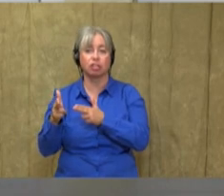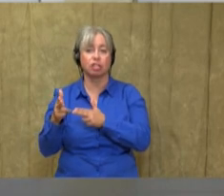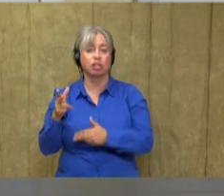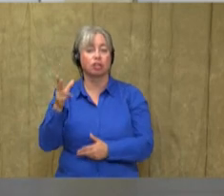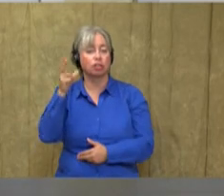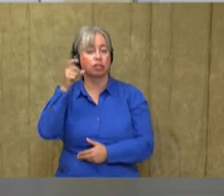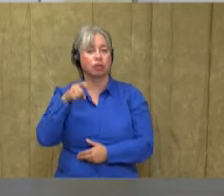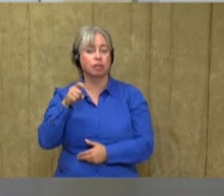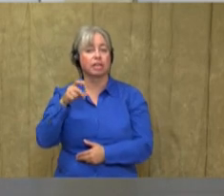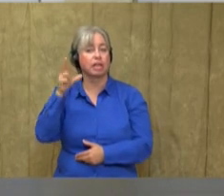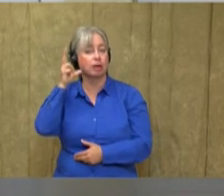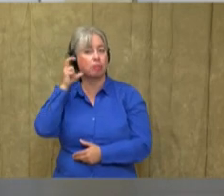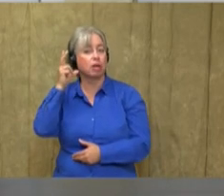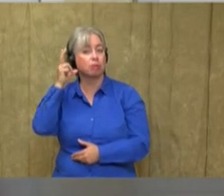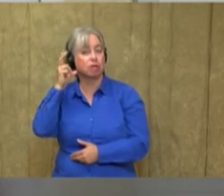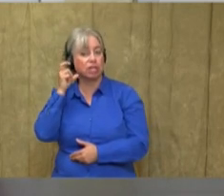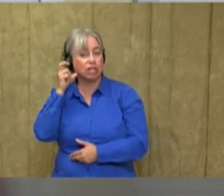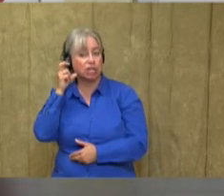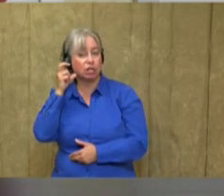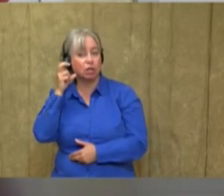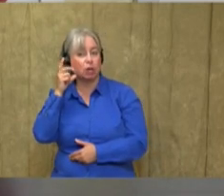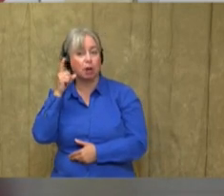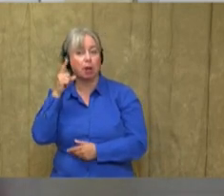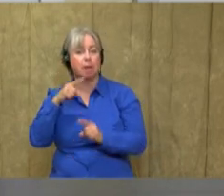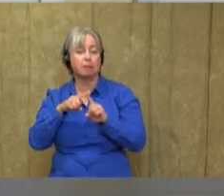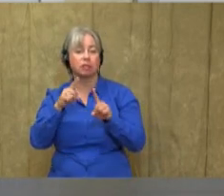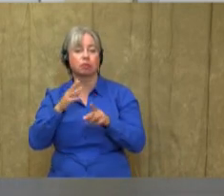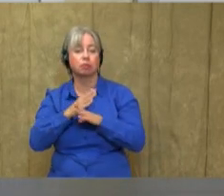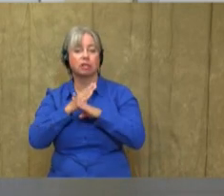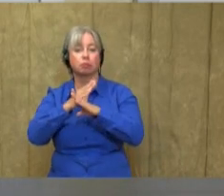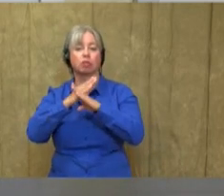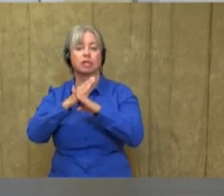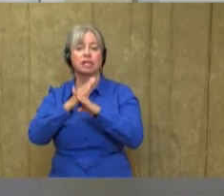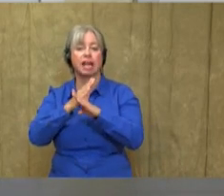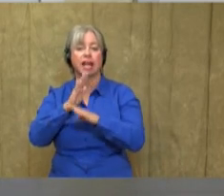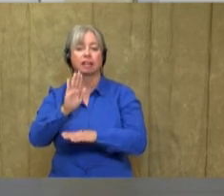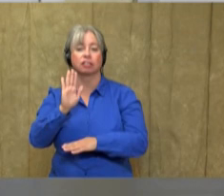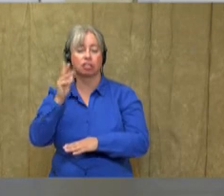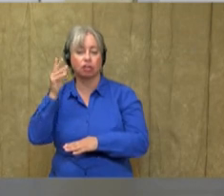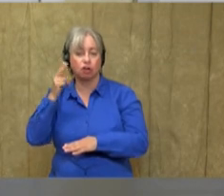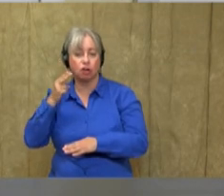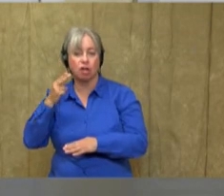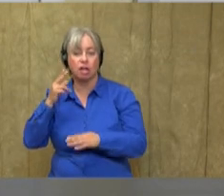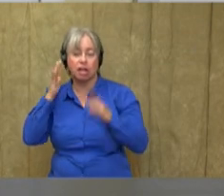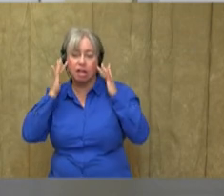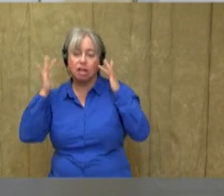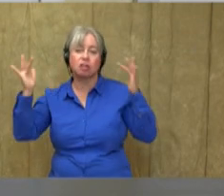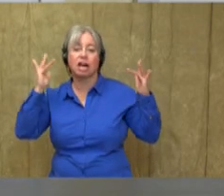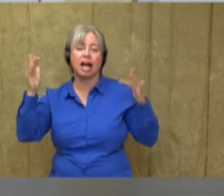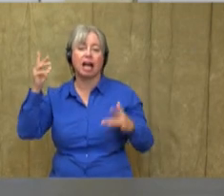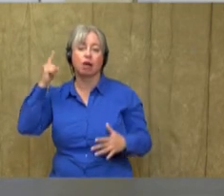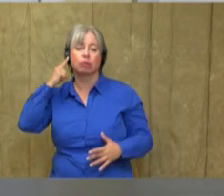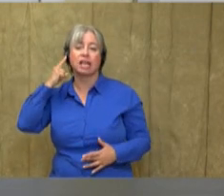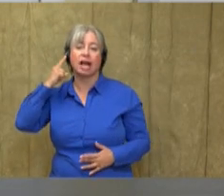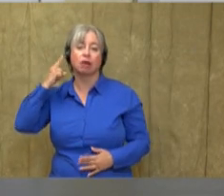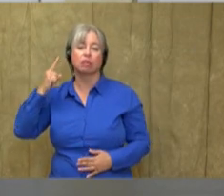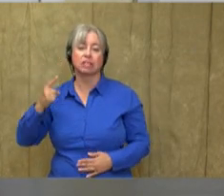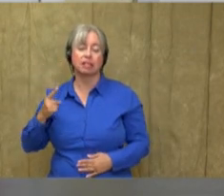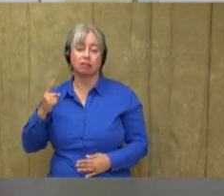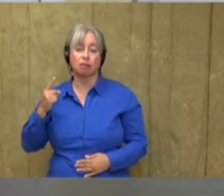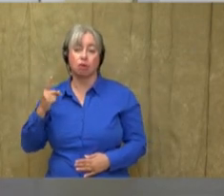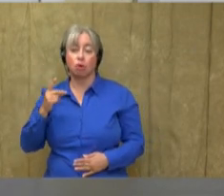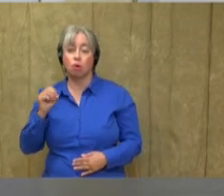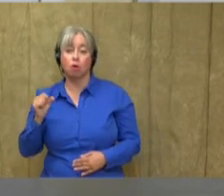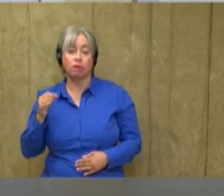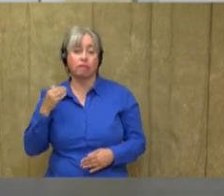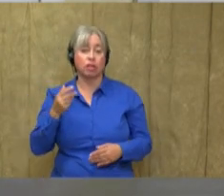able to hear things around you, but you want to protect your eardrums from a sudden loud sound like a gunshot. Or if you're a gamer